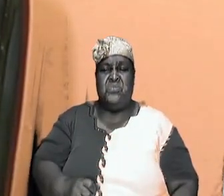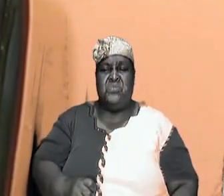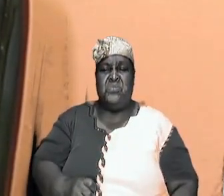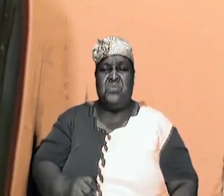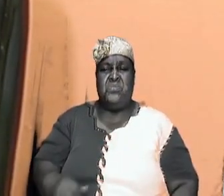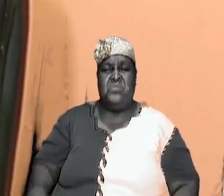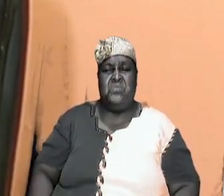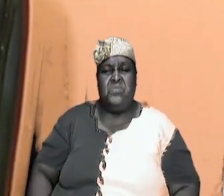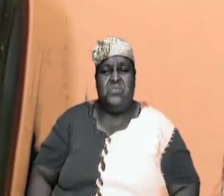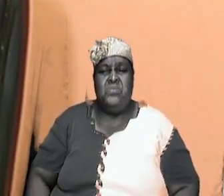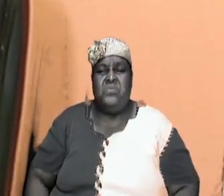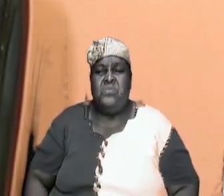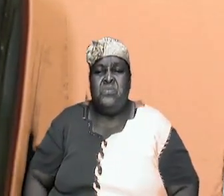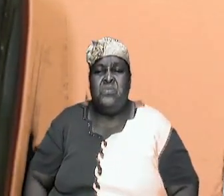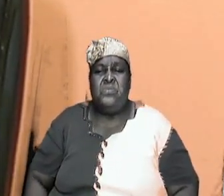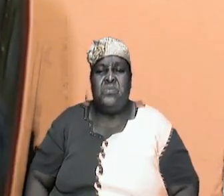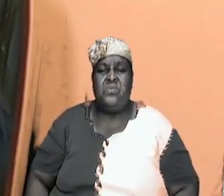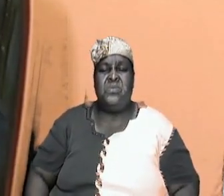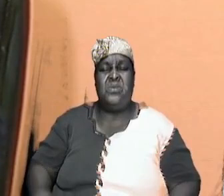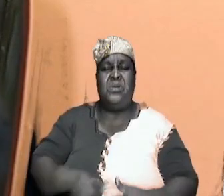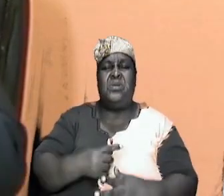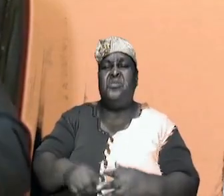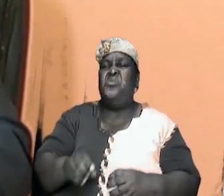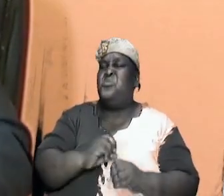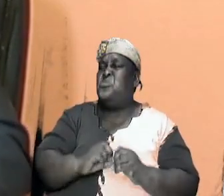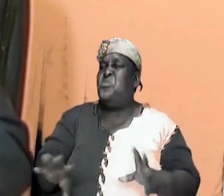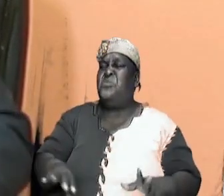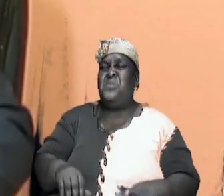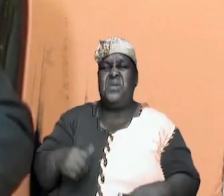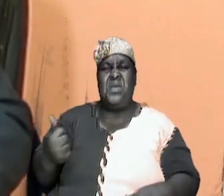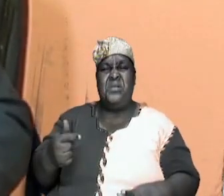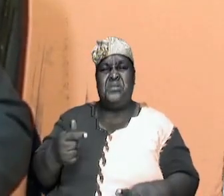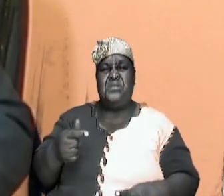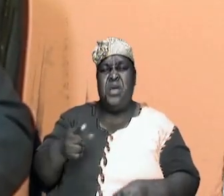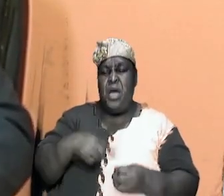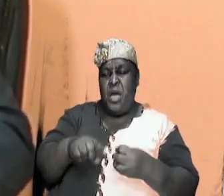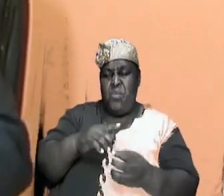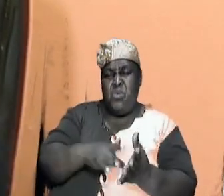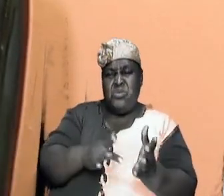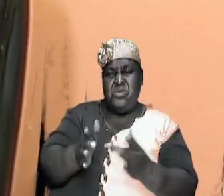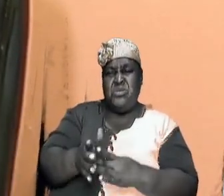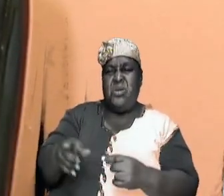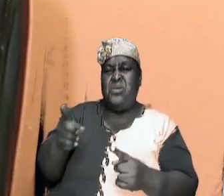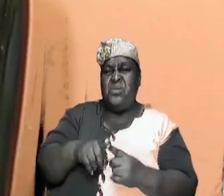was 12. And then now we didn't hear anything again about him